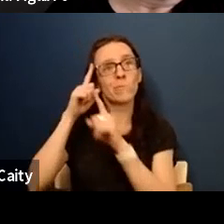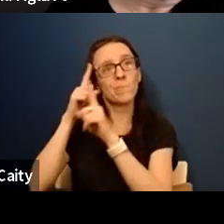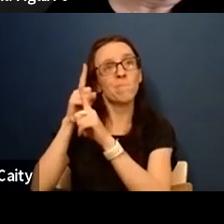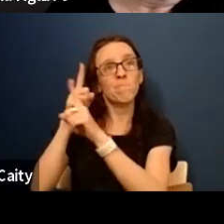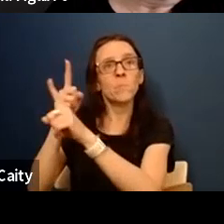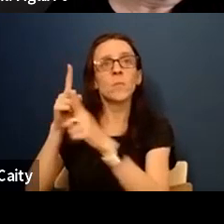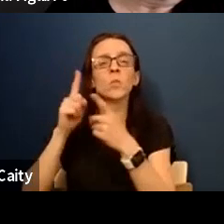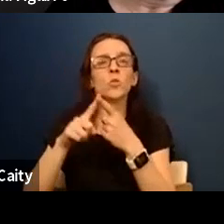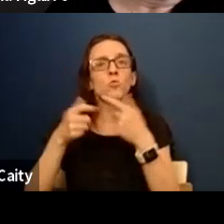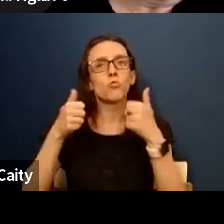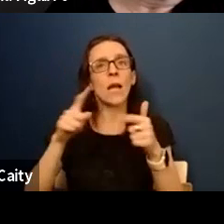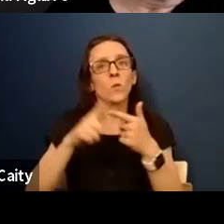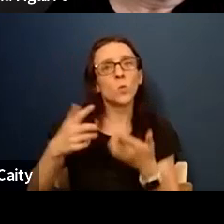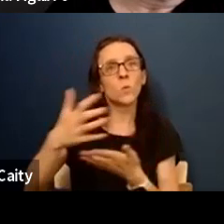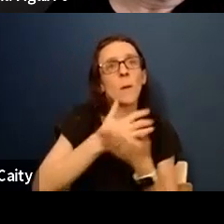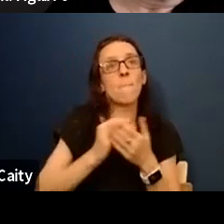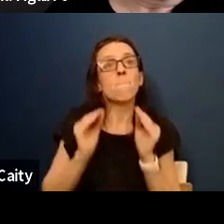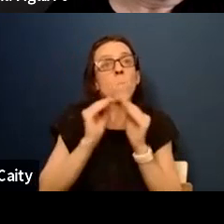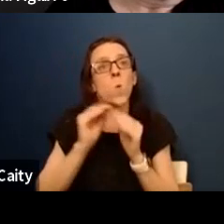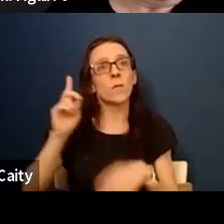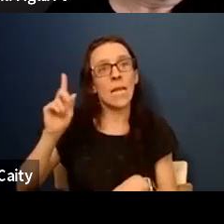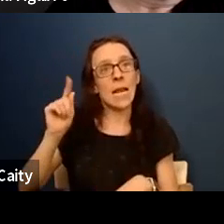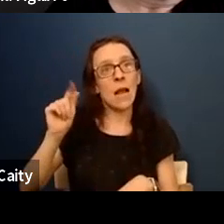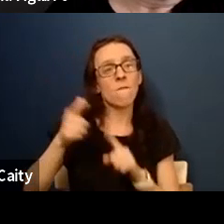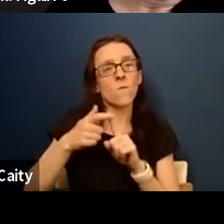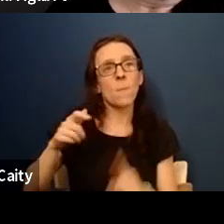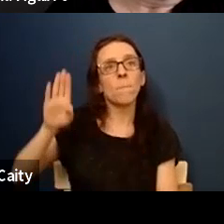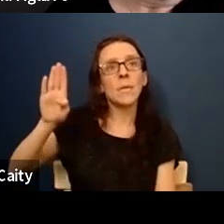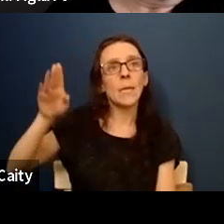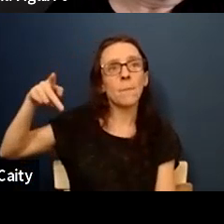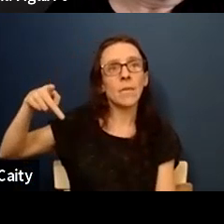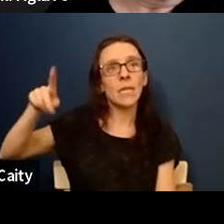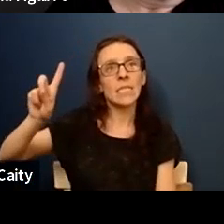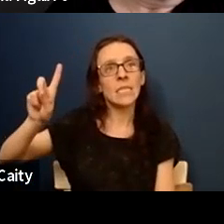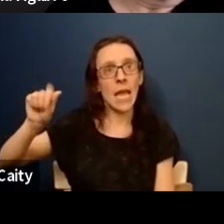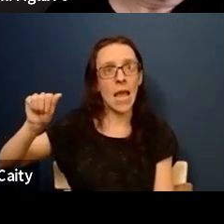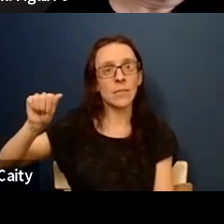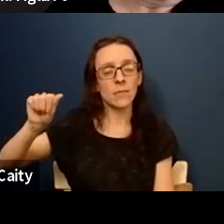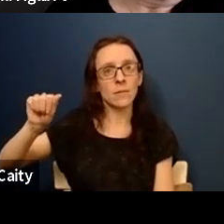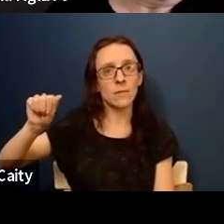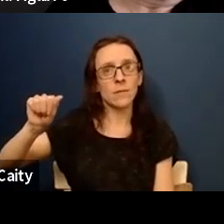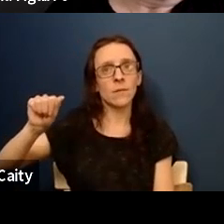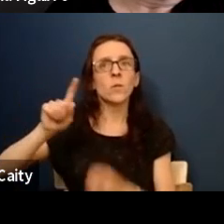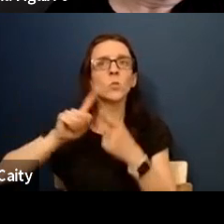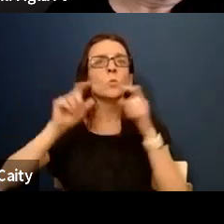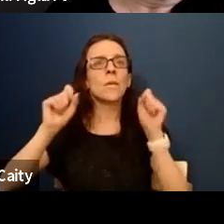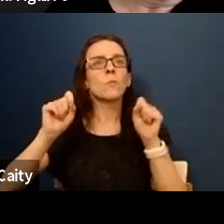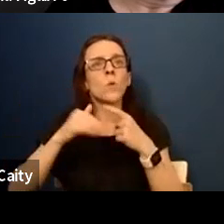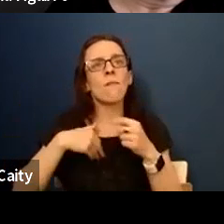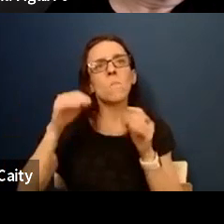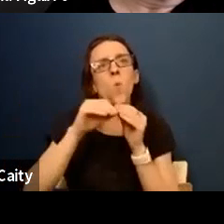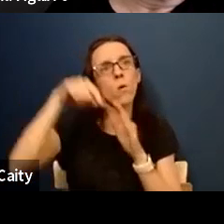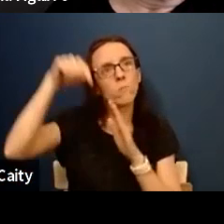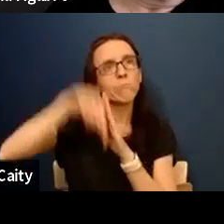get additional data from the BPDA to be able to run a more rigorous